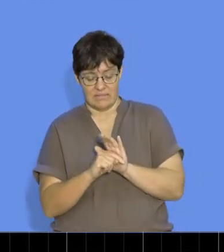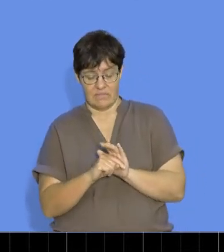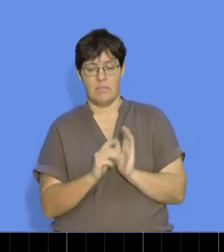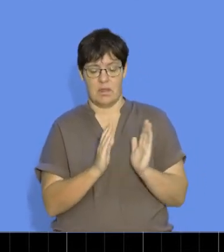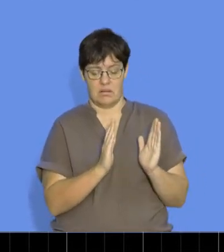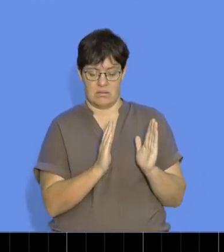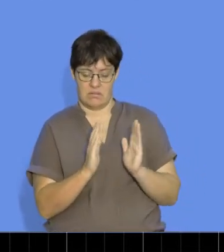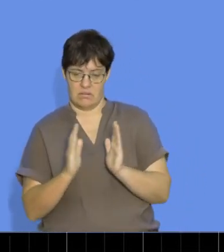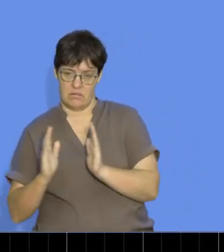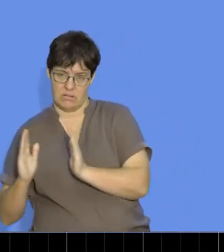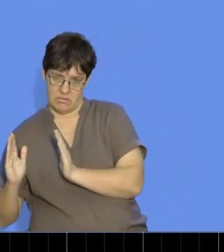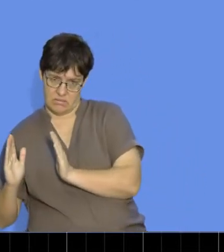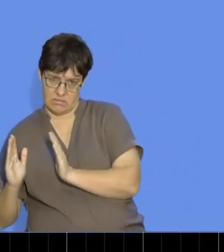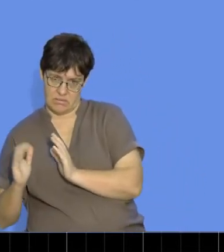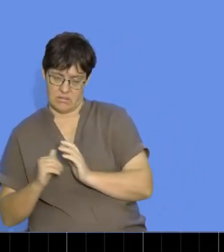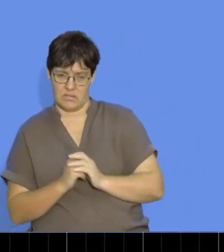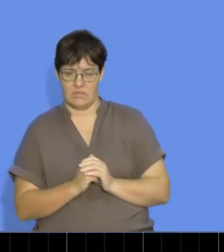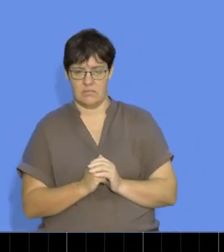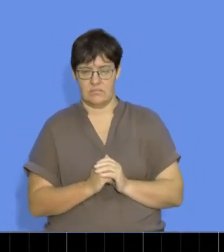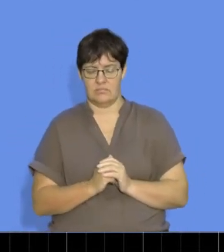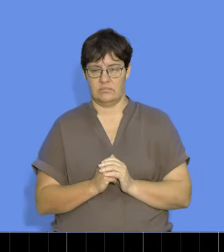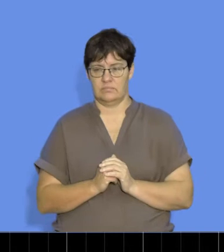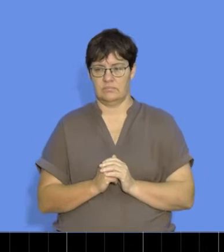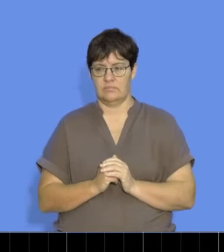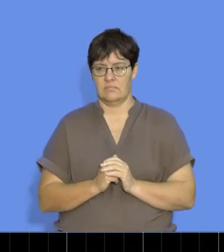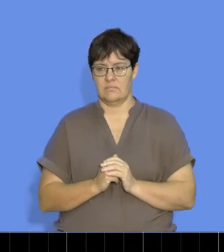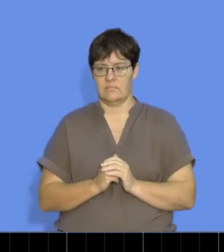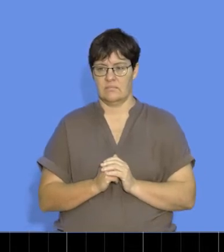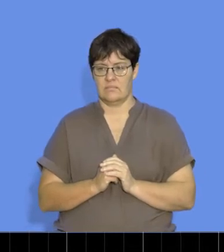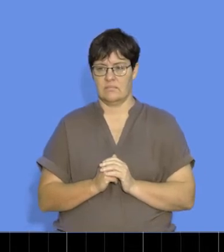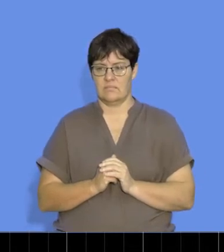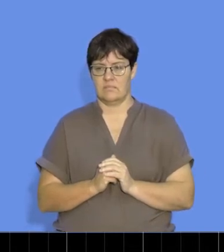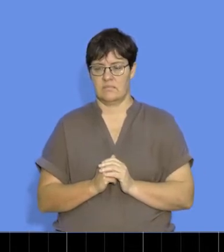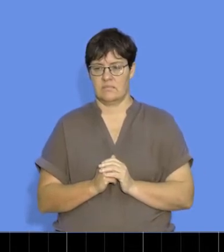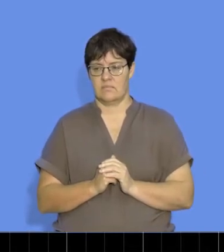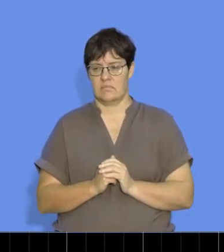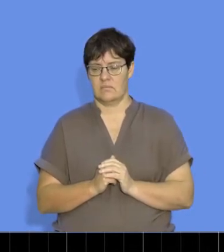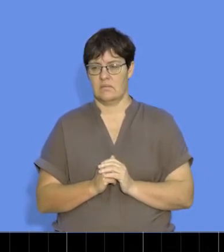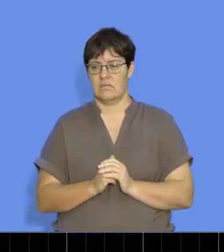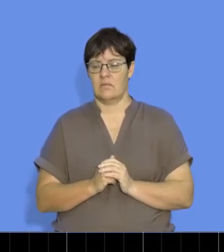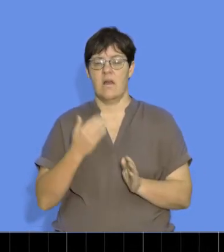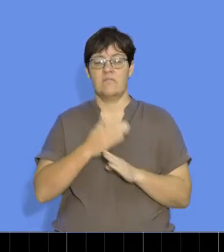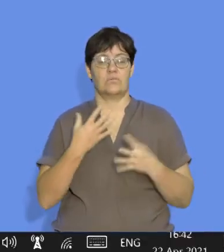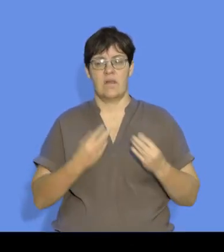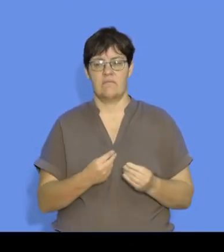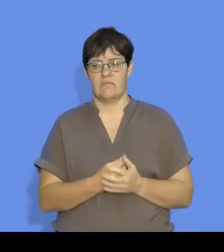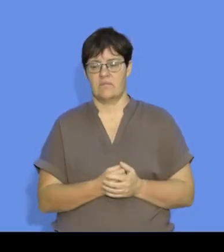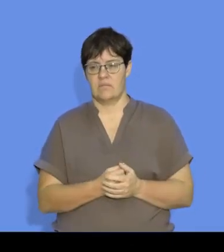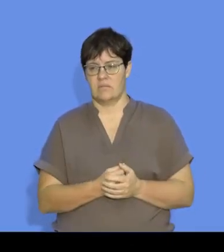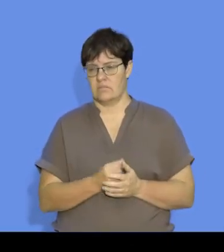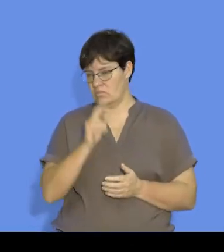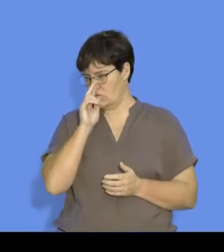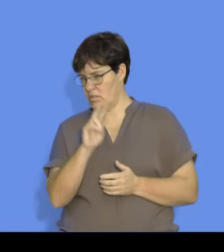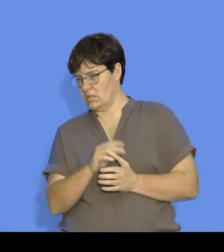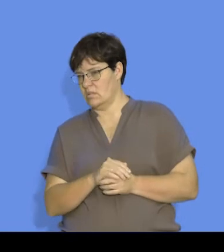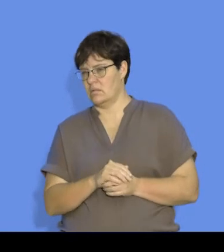negative, I then shift it to the right-hand side. So with the function that we have, let me quickly just